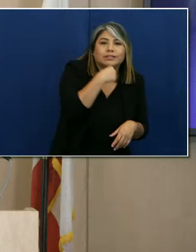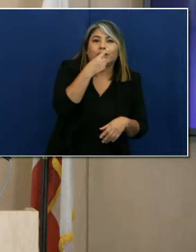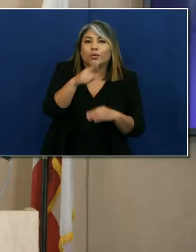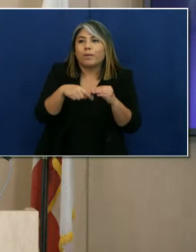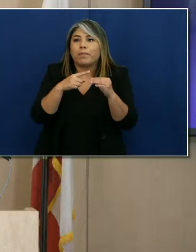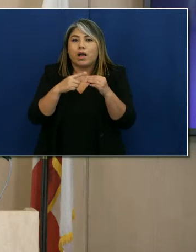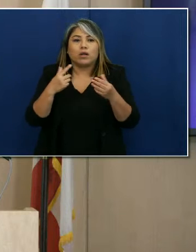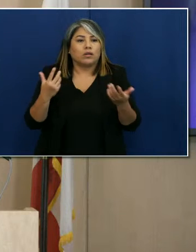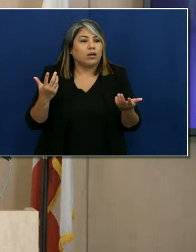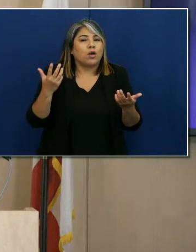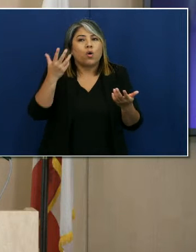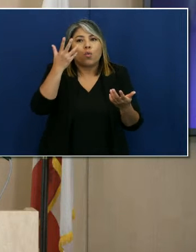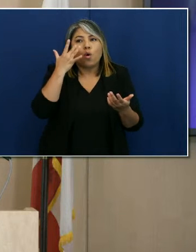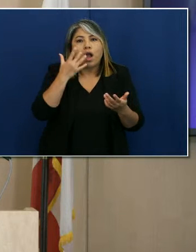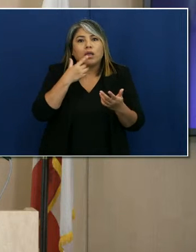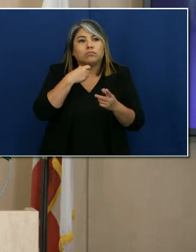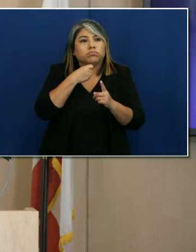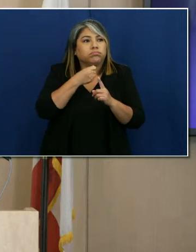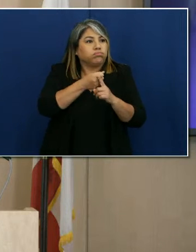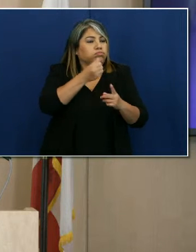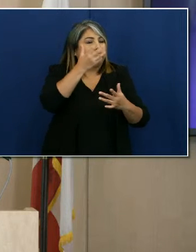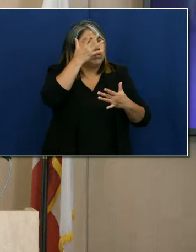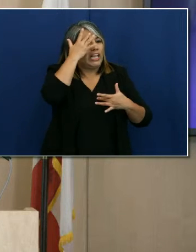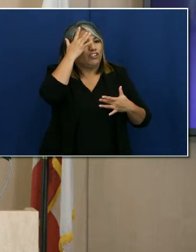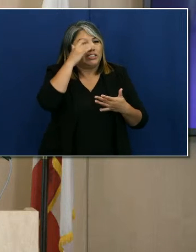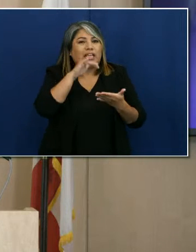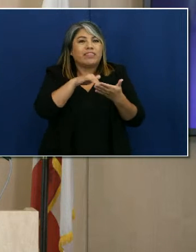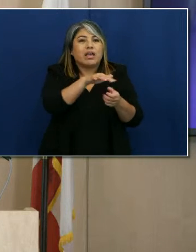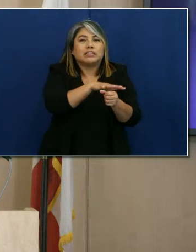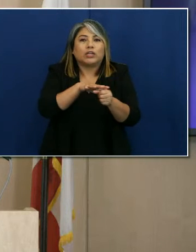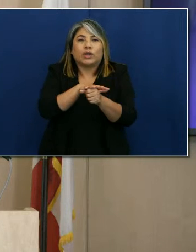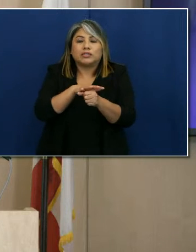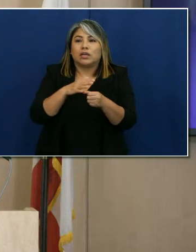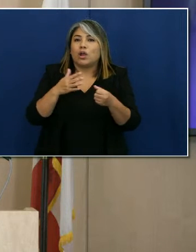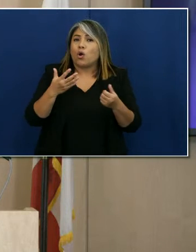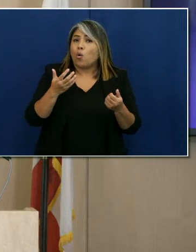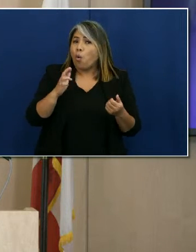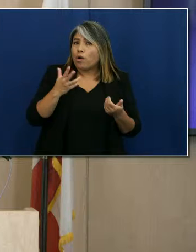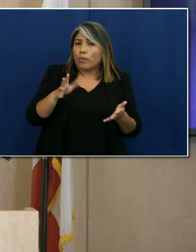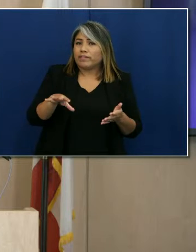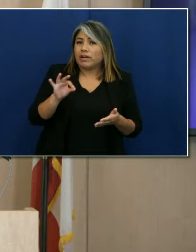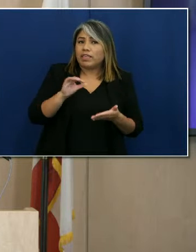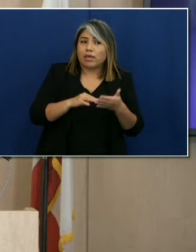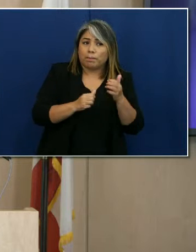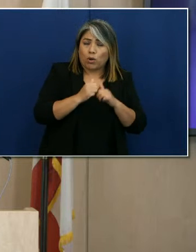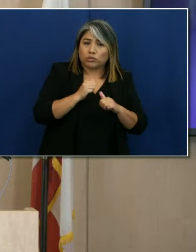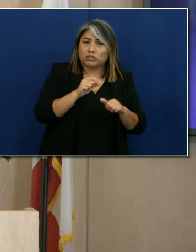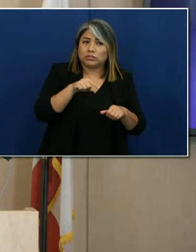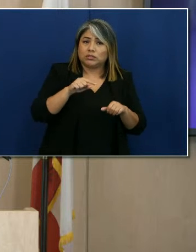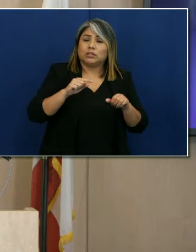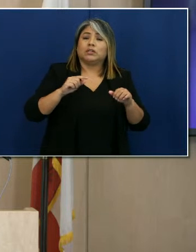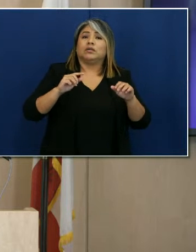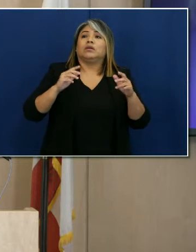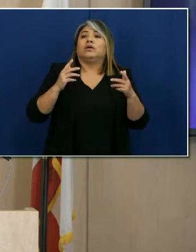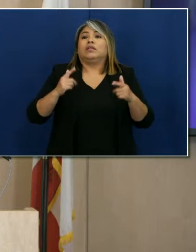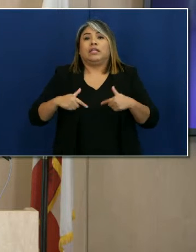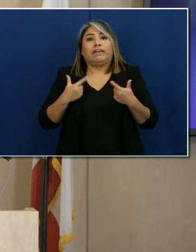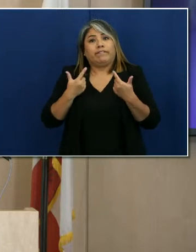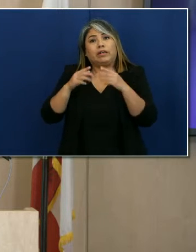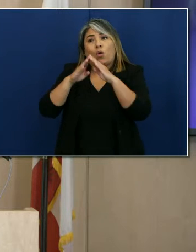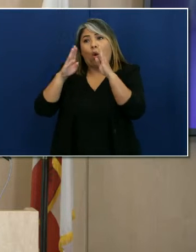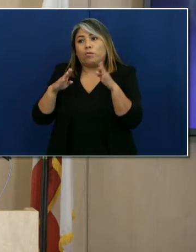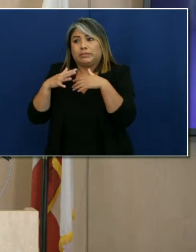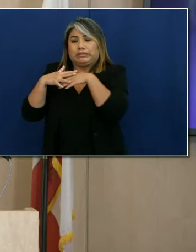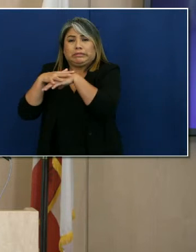driving illness in these areas? Are you finding that most of these folks live in impacted households? Are